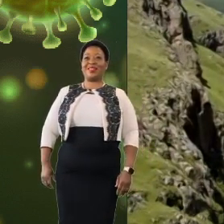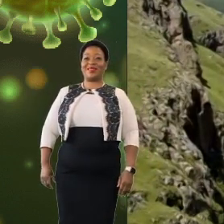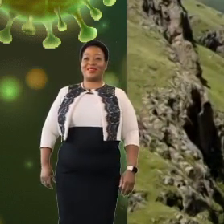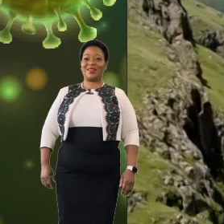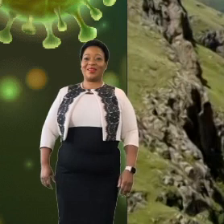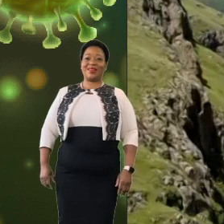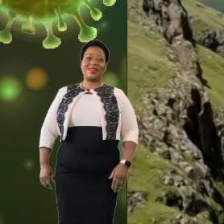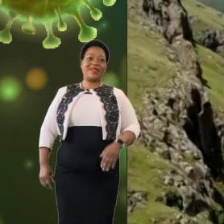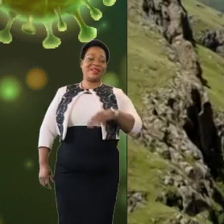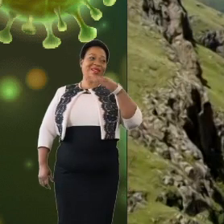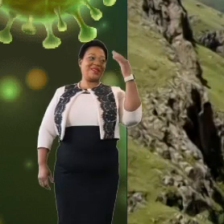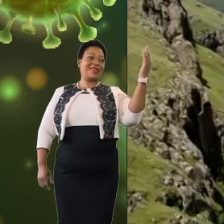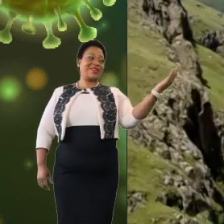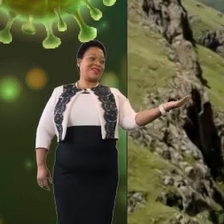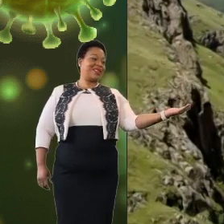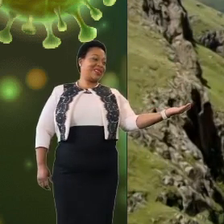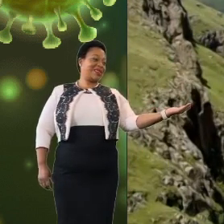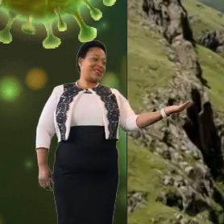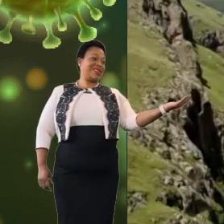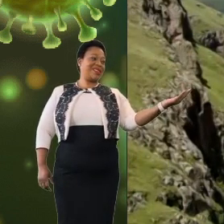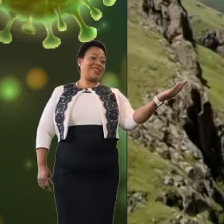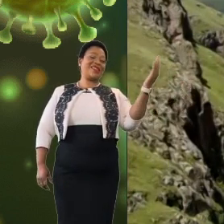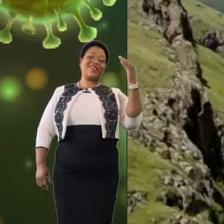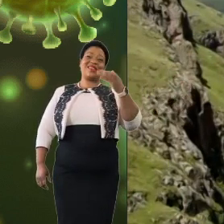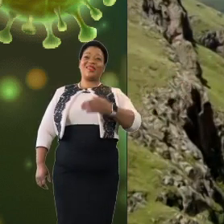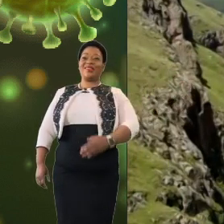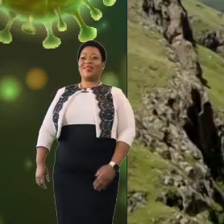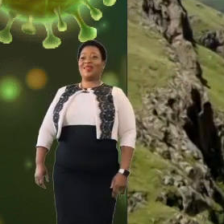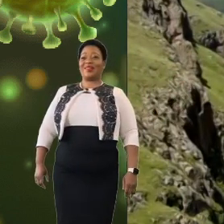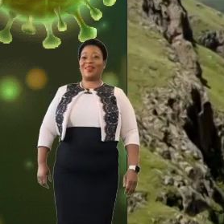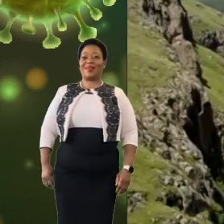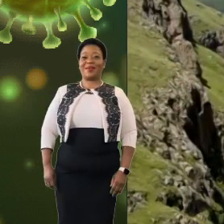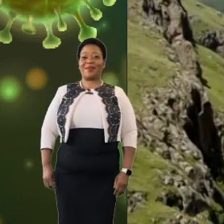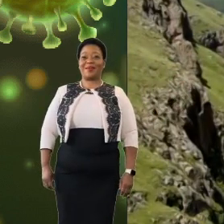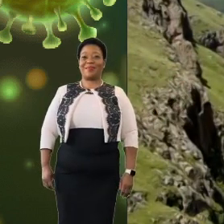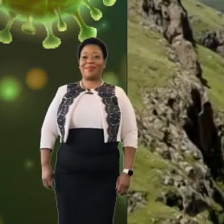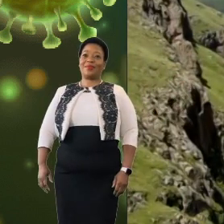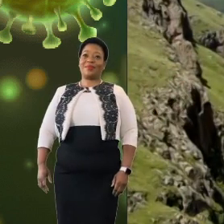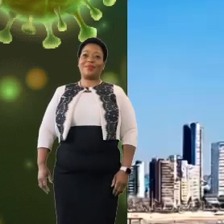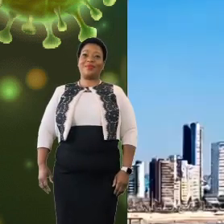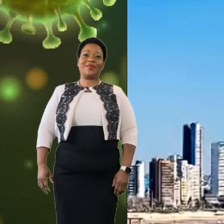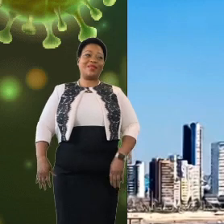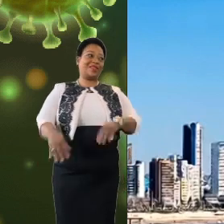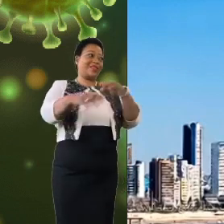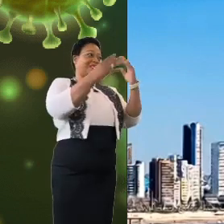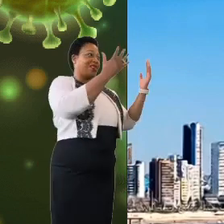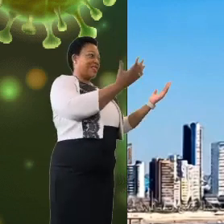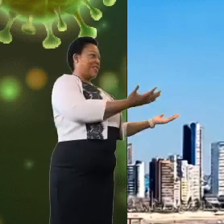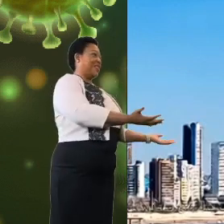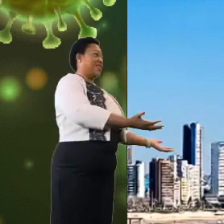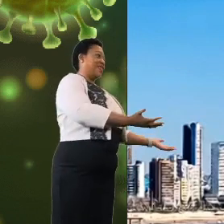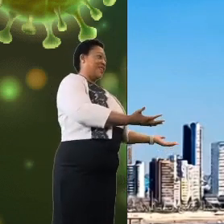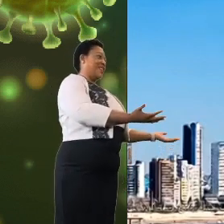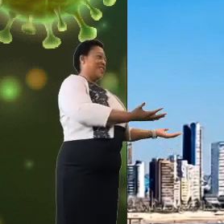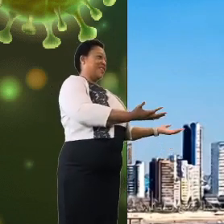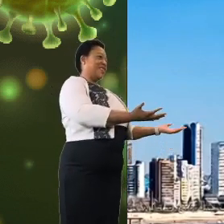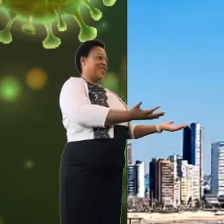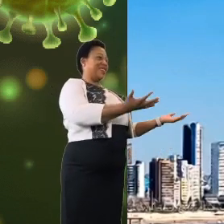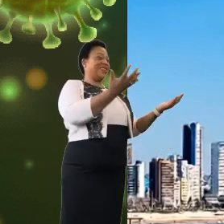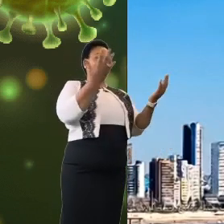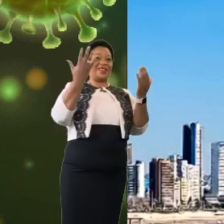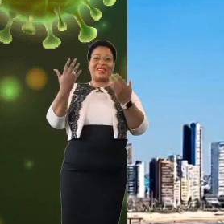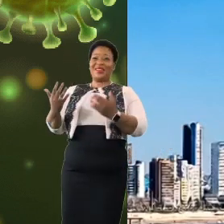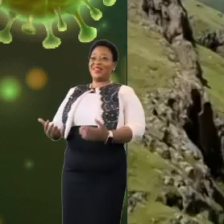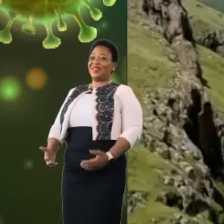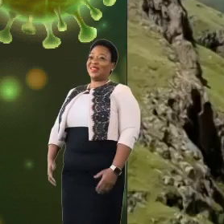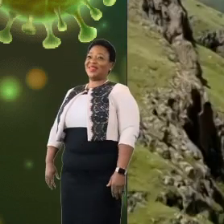it certainly is comforting to know that there's a lot of work that's being put into it. And I'm really impressed to see also your turnaround